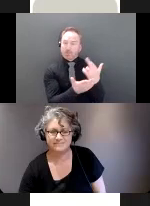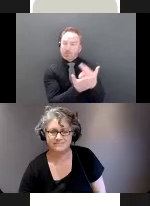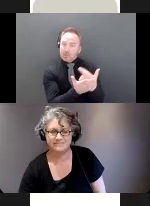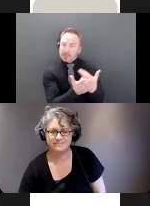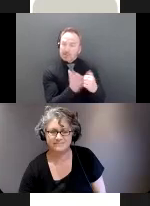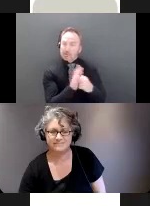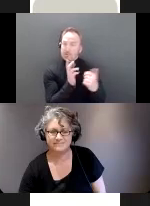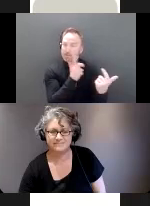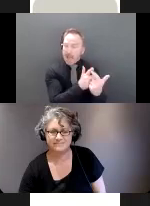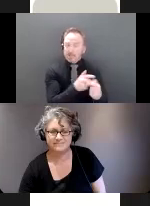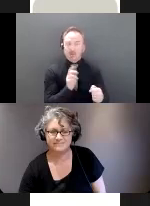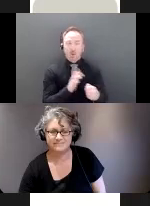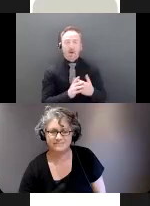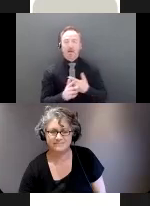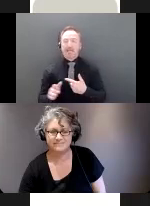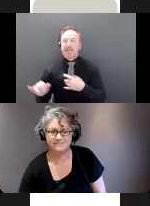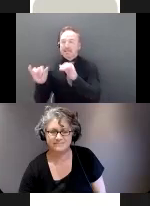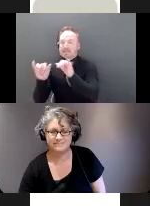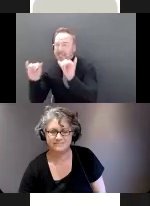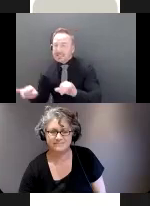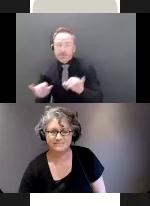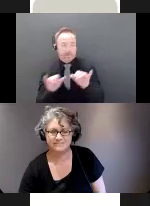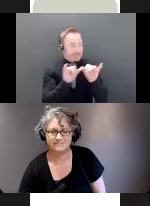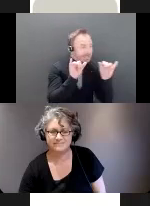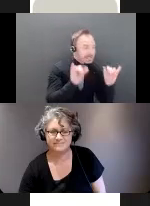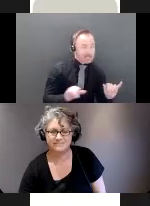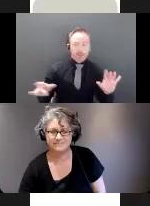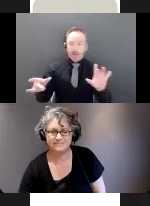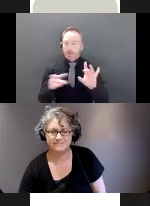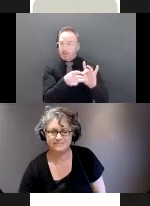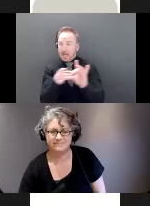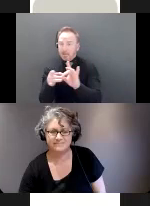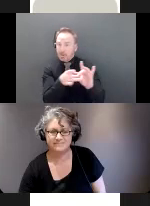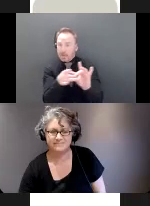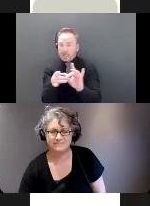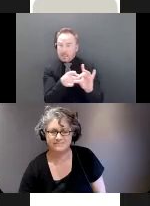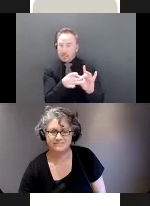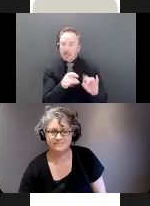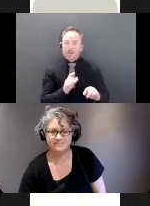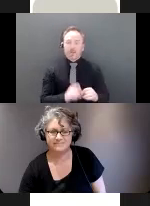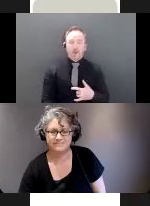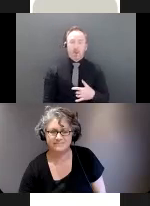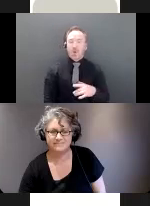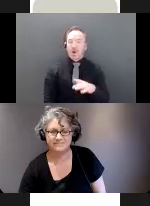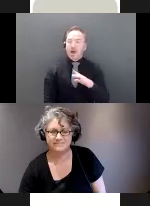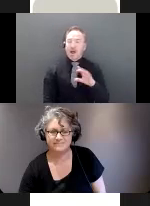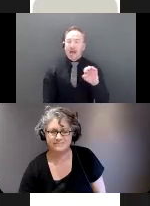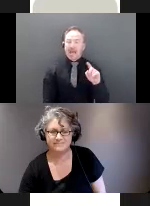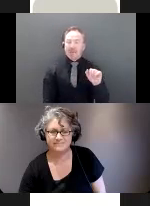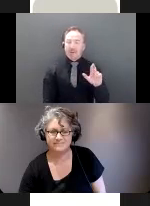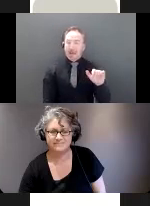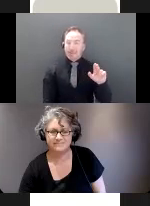in between systems, system tables specifically. So the elder abuse networks are listed on Elder